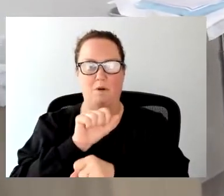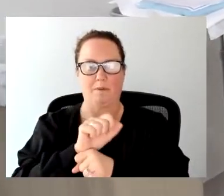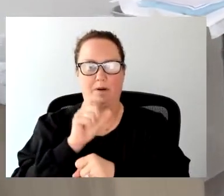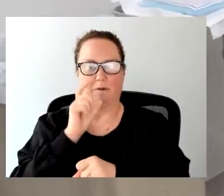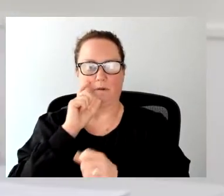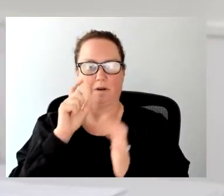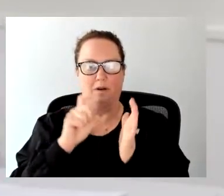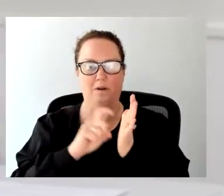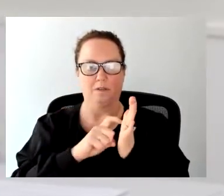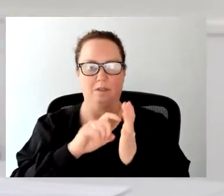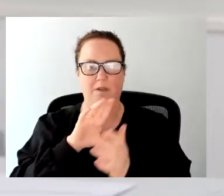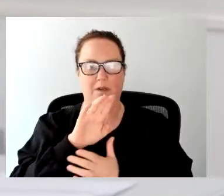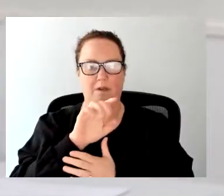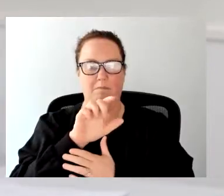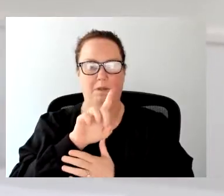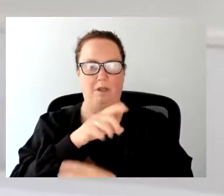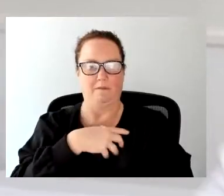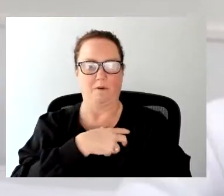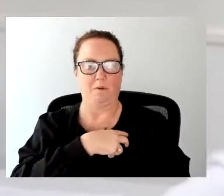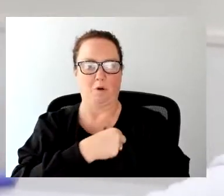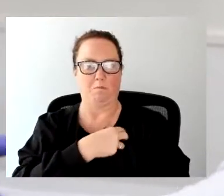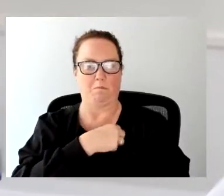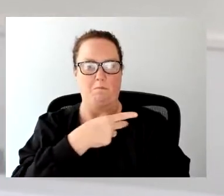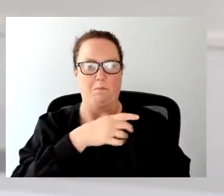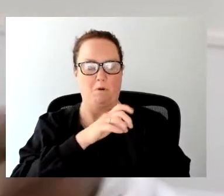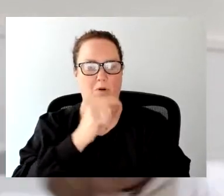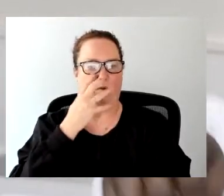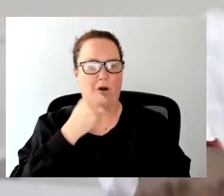taking blood from your port. Why do you have a port?